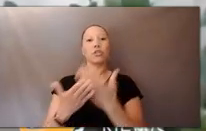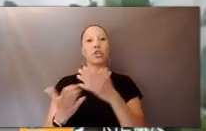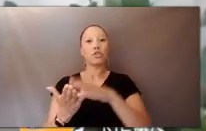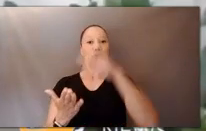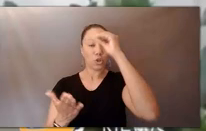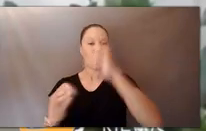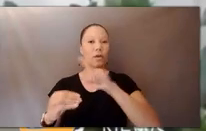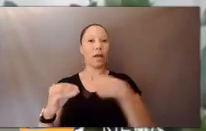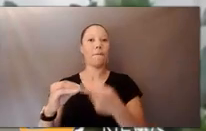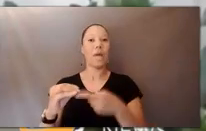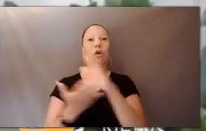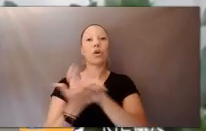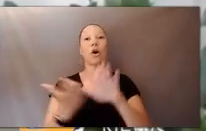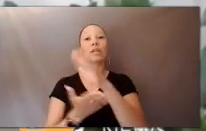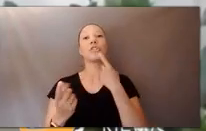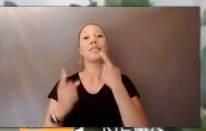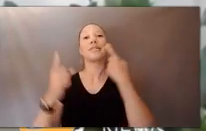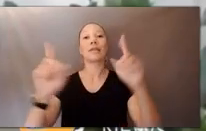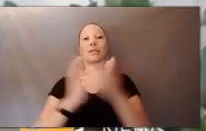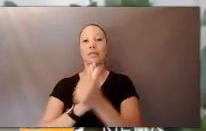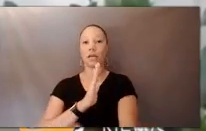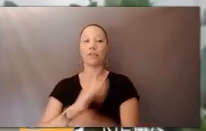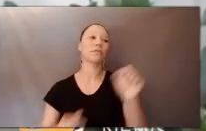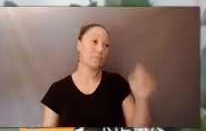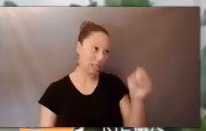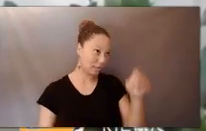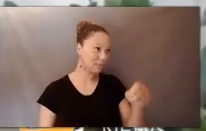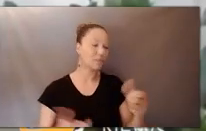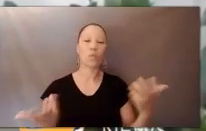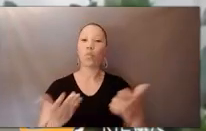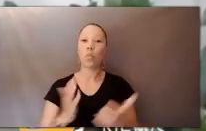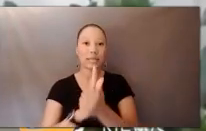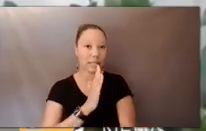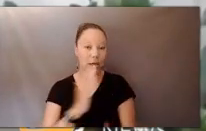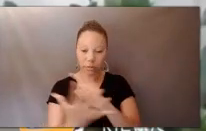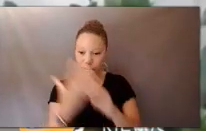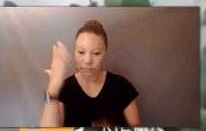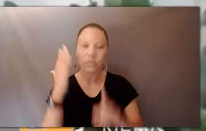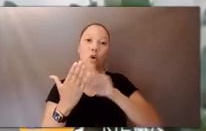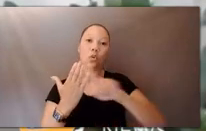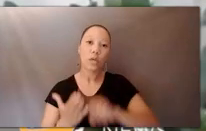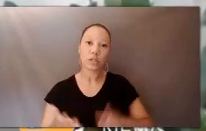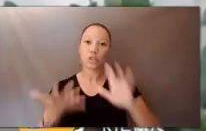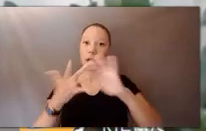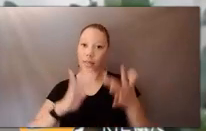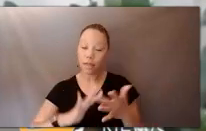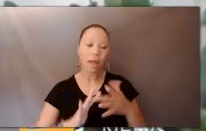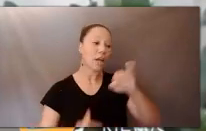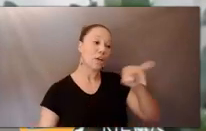college success skills are. Yeah. What are those skills? Research those online. Research what are job success